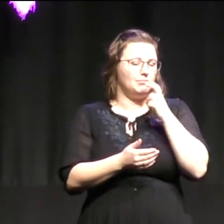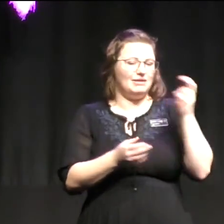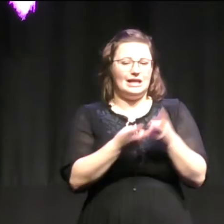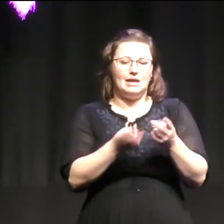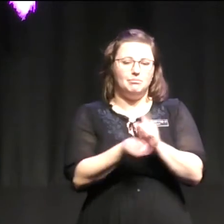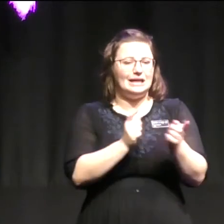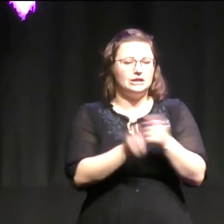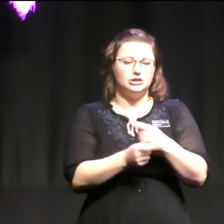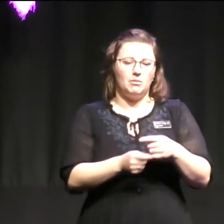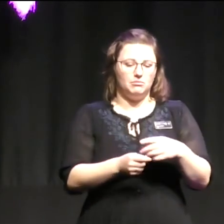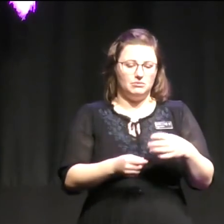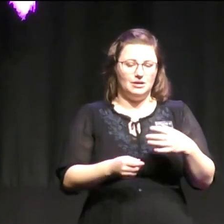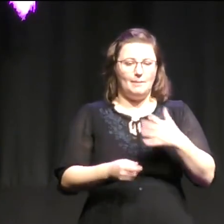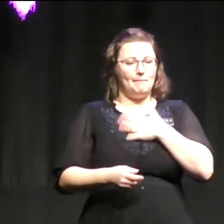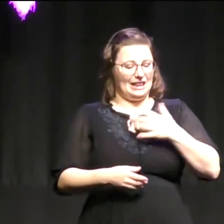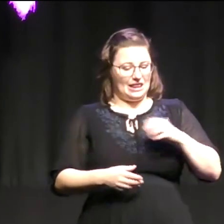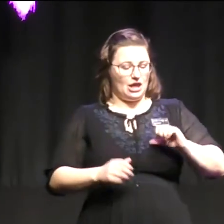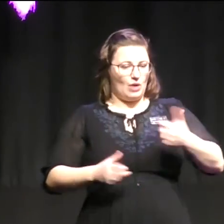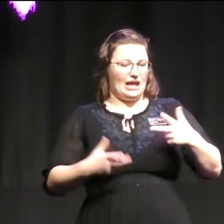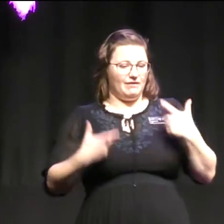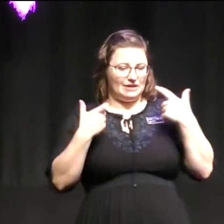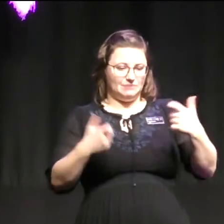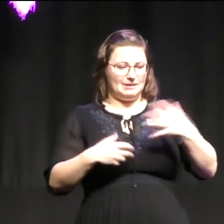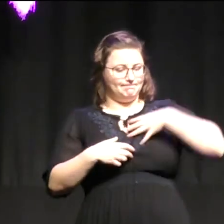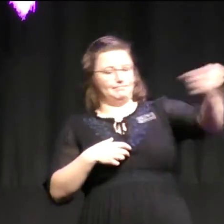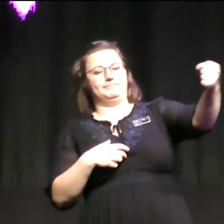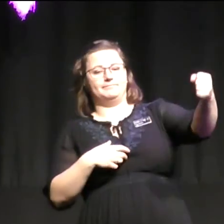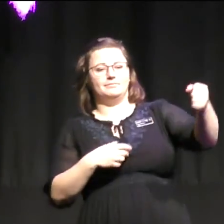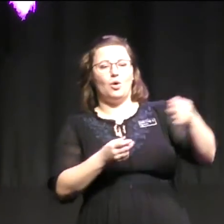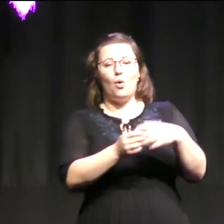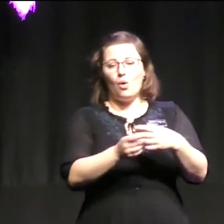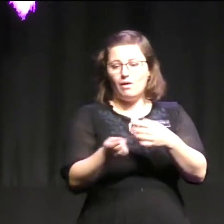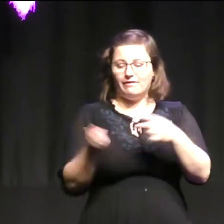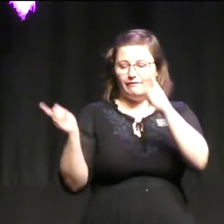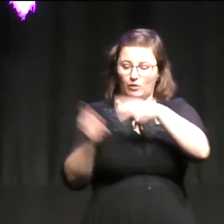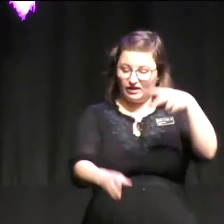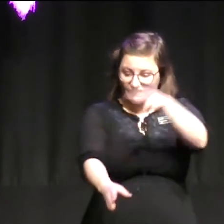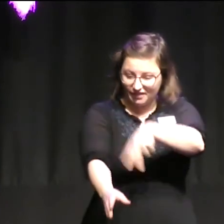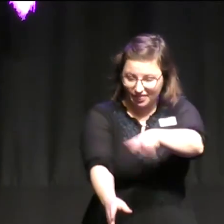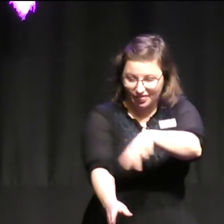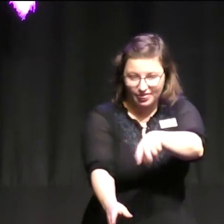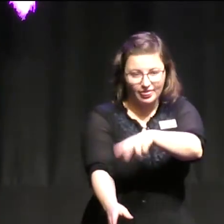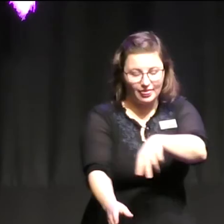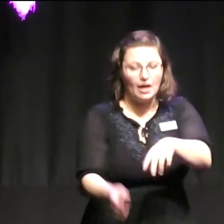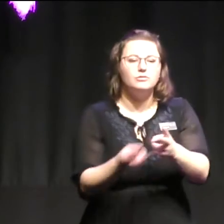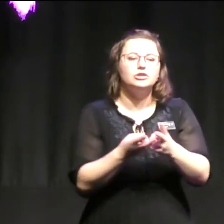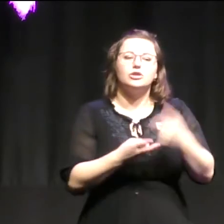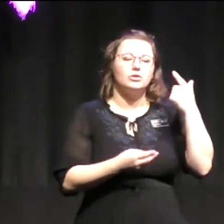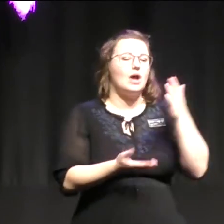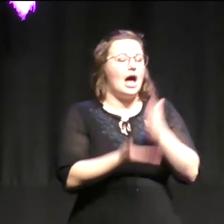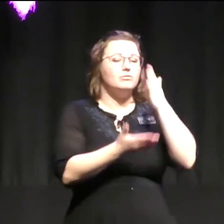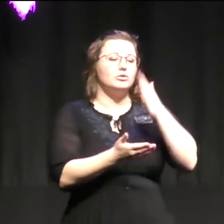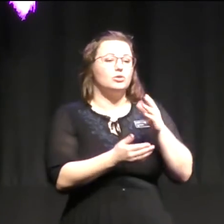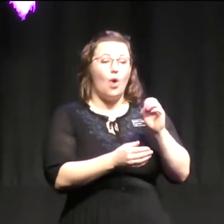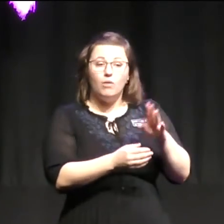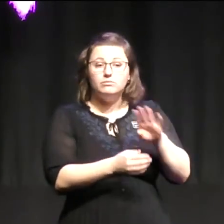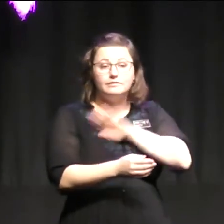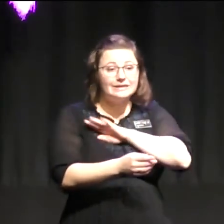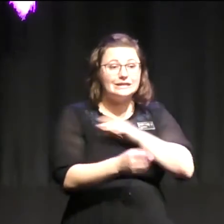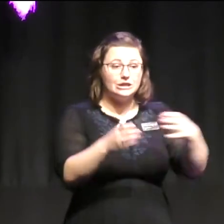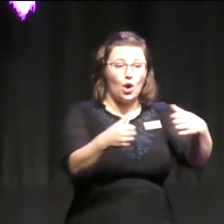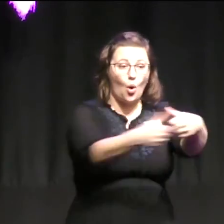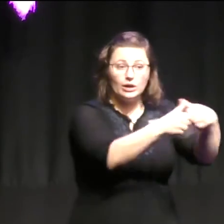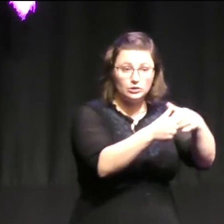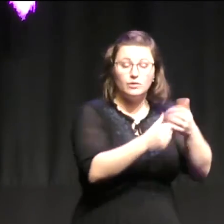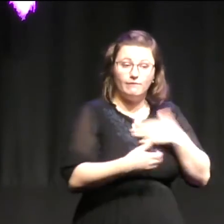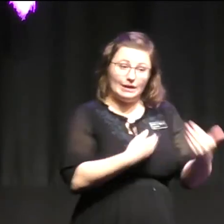looked down upon. So definitely, if there are organizations which would like to come and on an exposure visit,